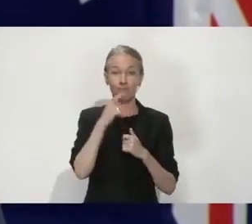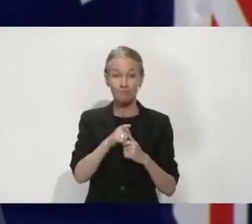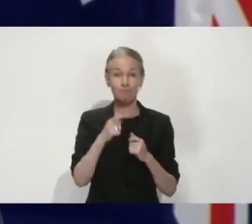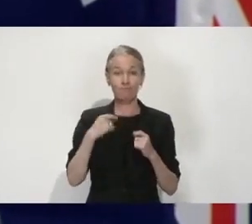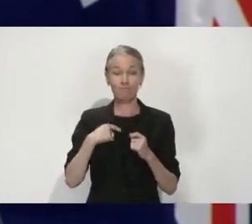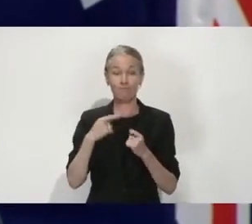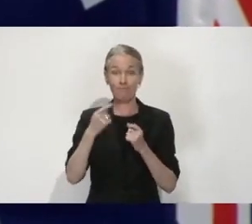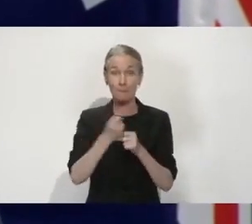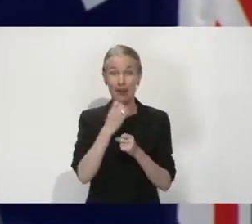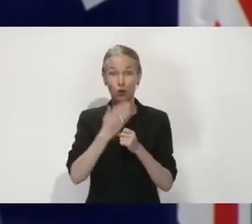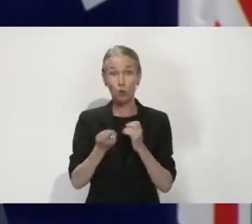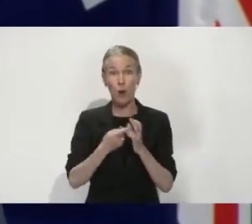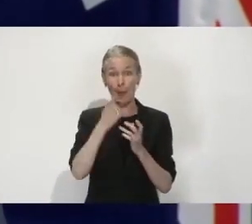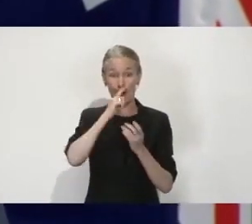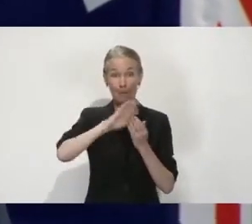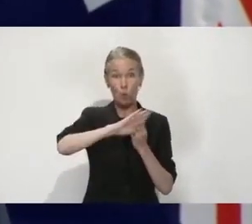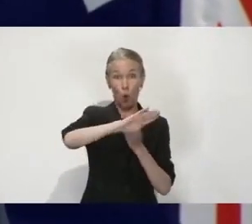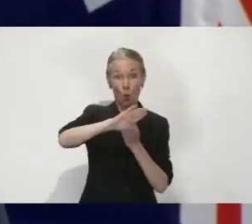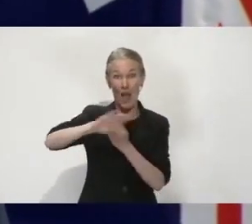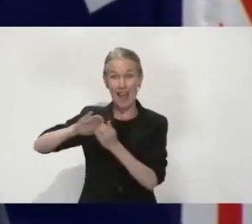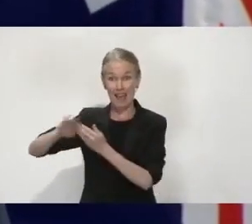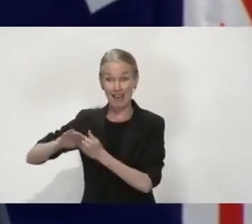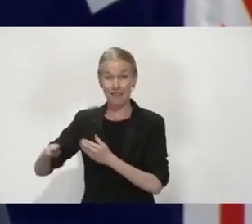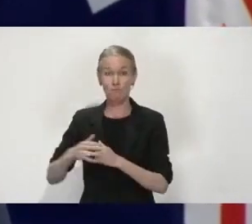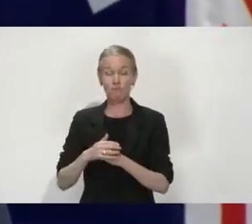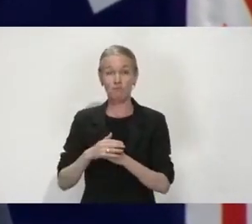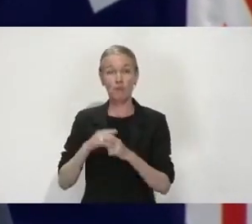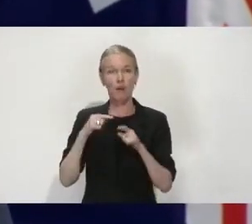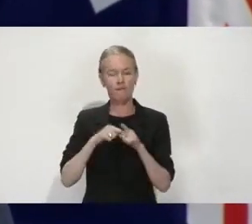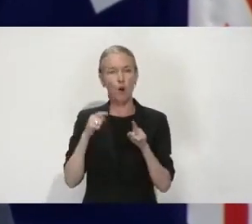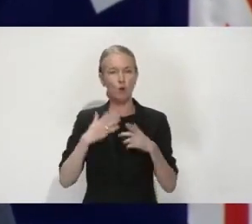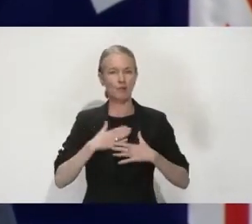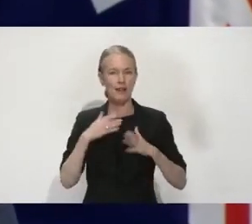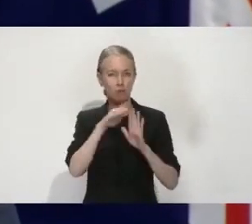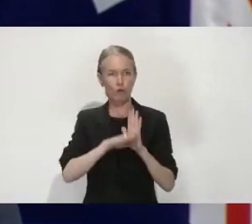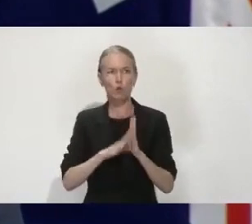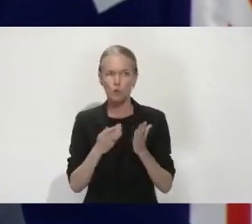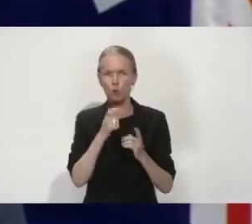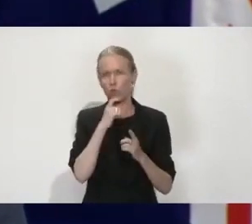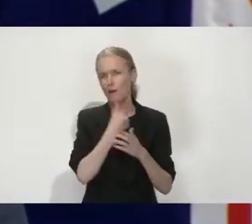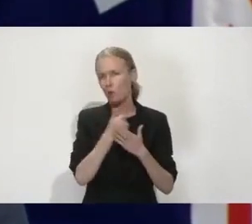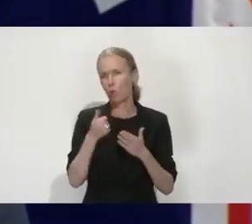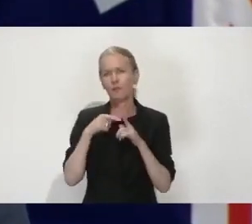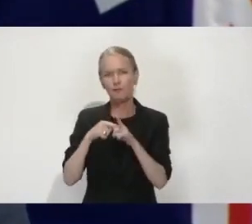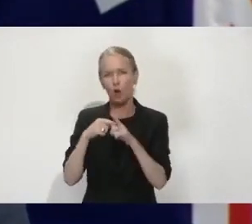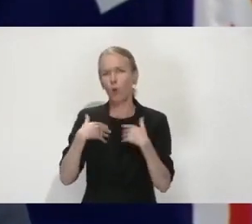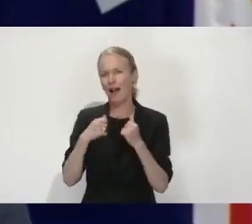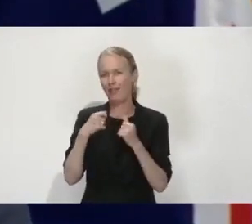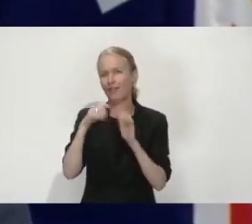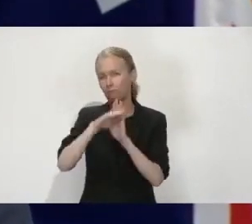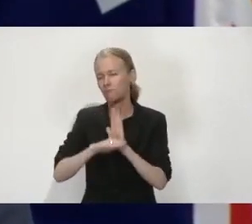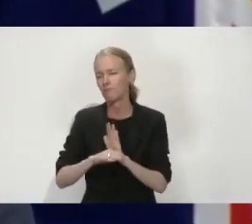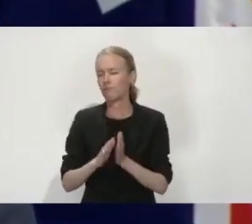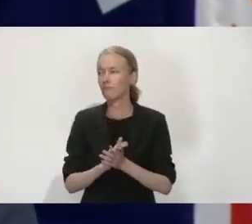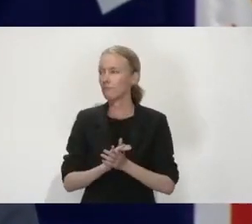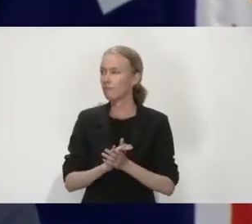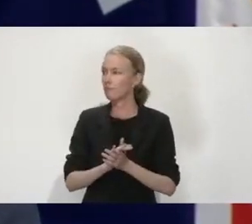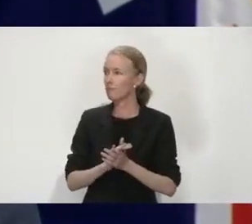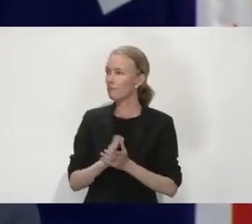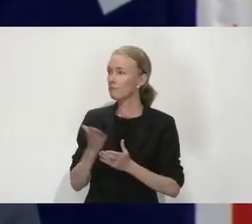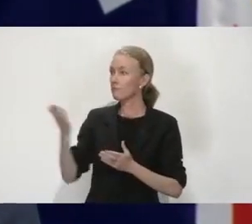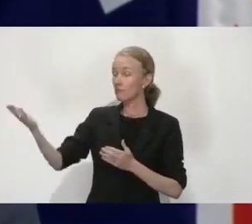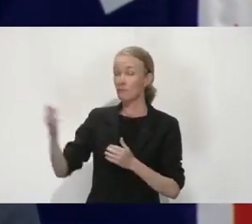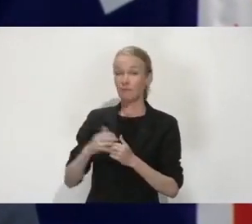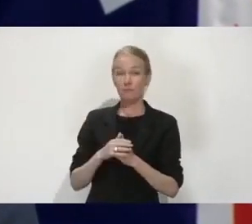requirements. So that's just an airline compliance requirement with health guidelines. It's popped up in MIQ today in Wellington. Is that the first